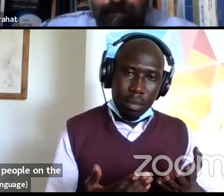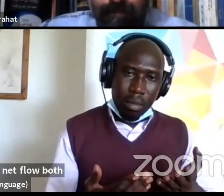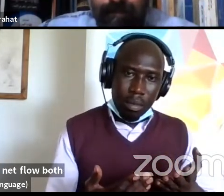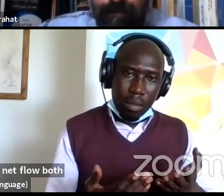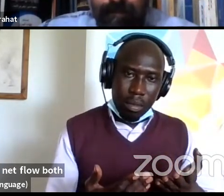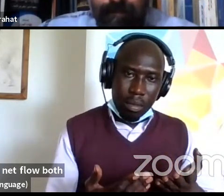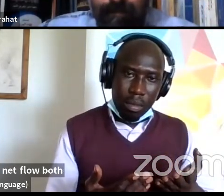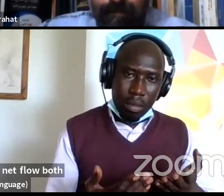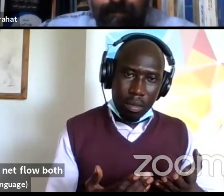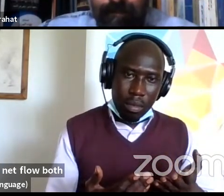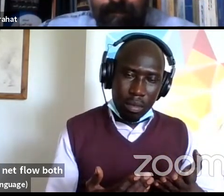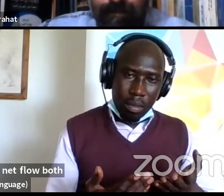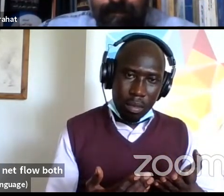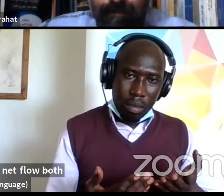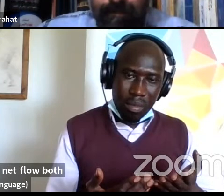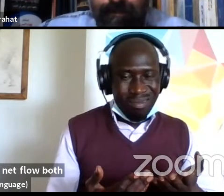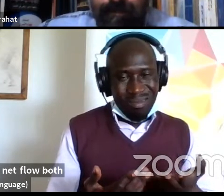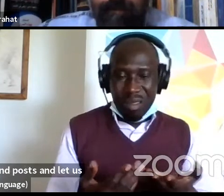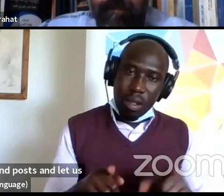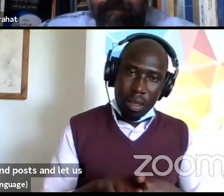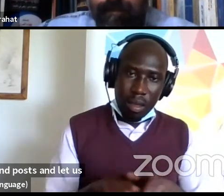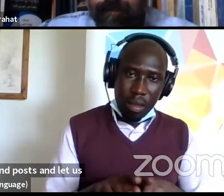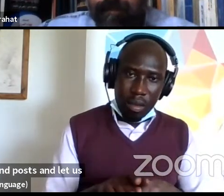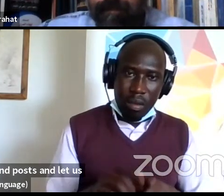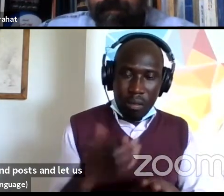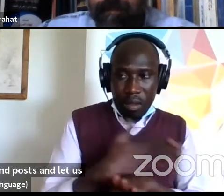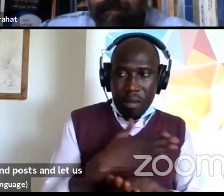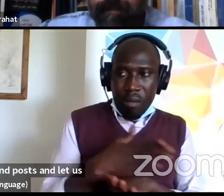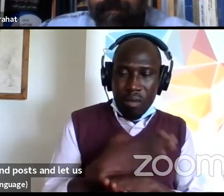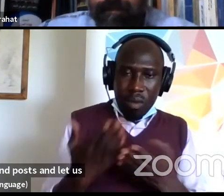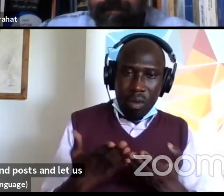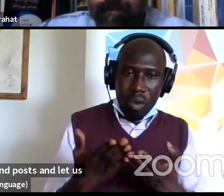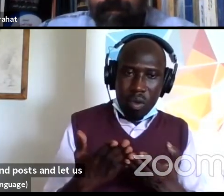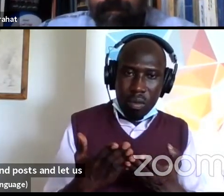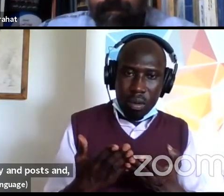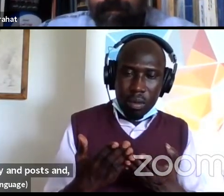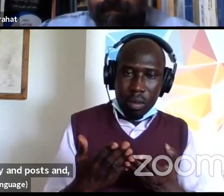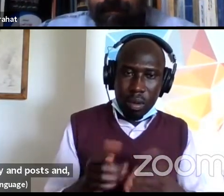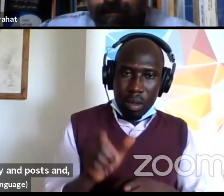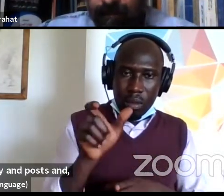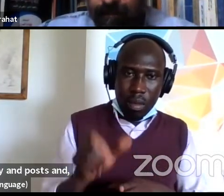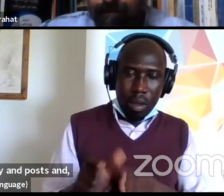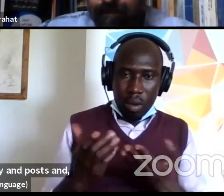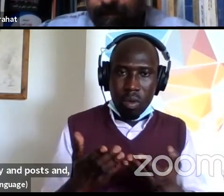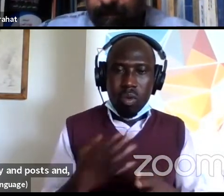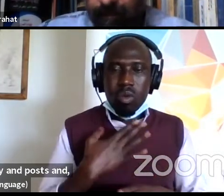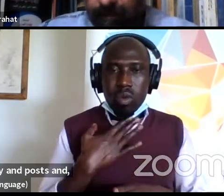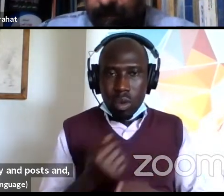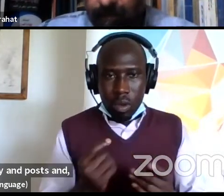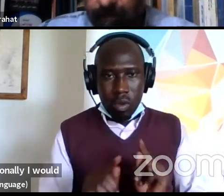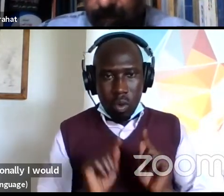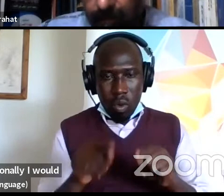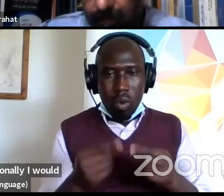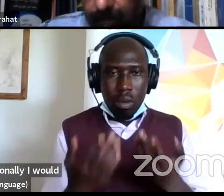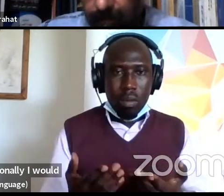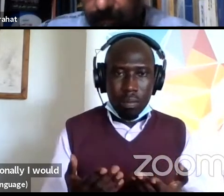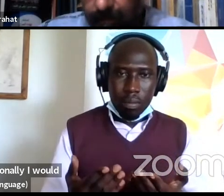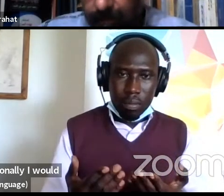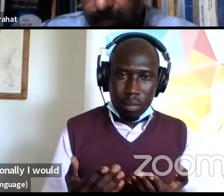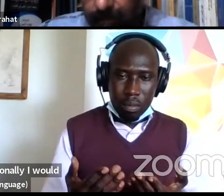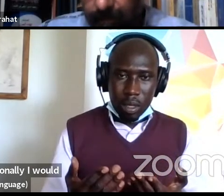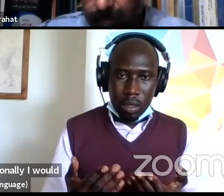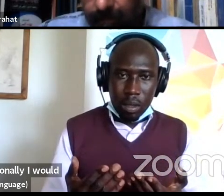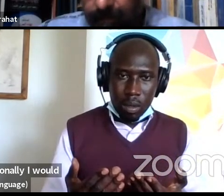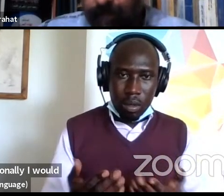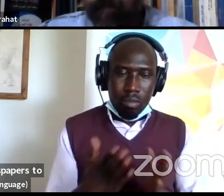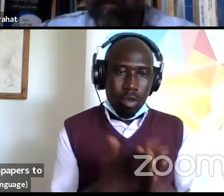post like usually before a person that would need to go actually to the